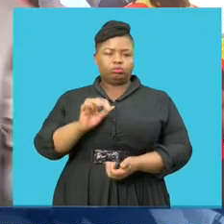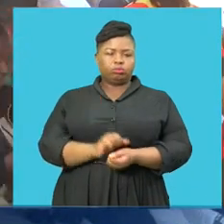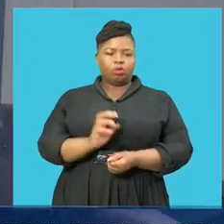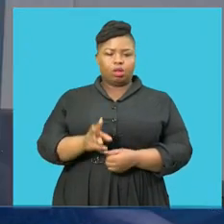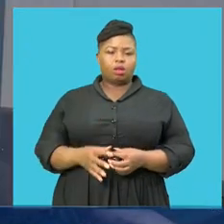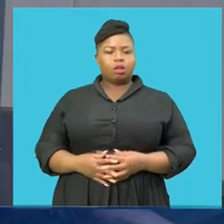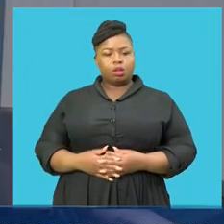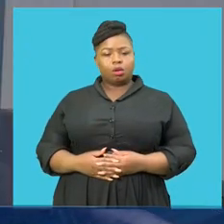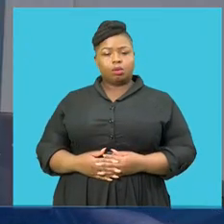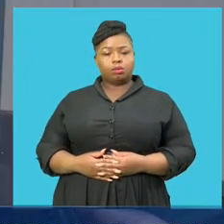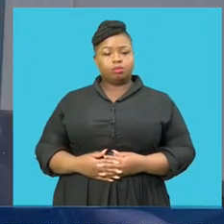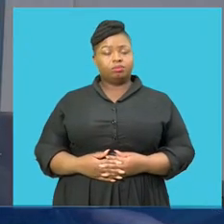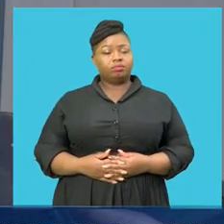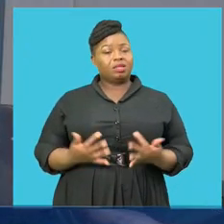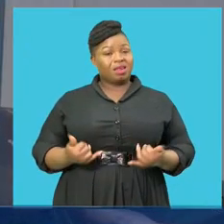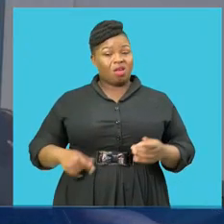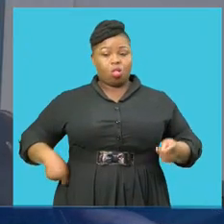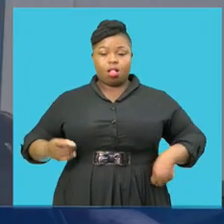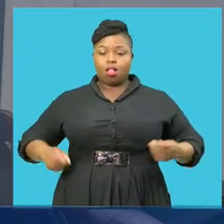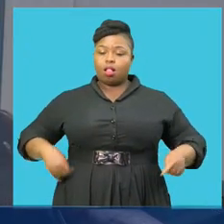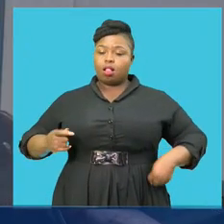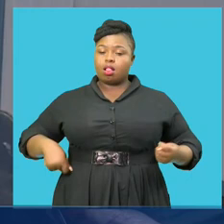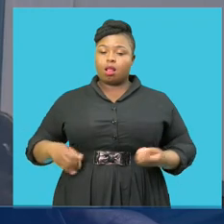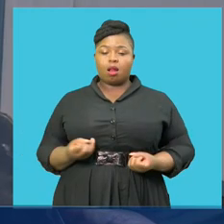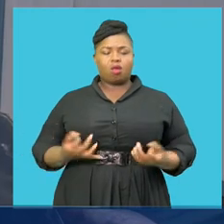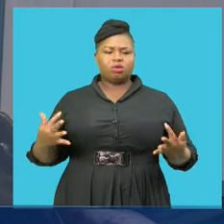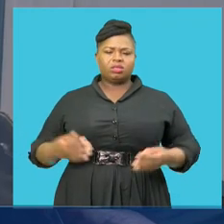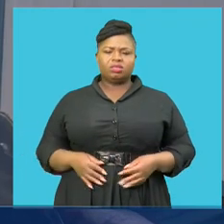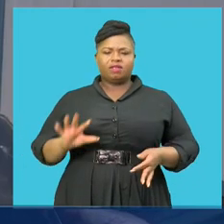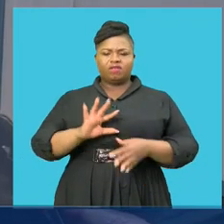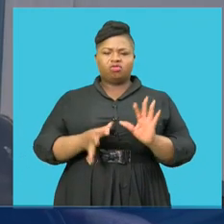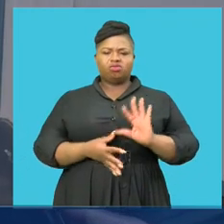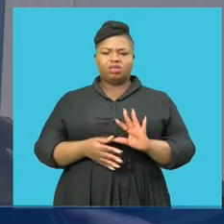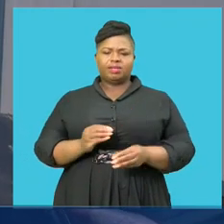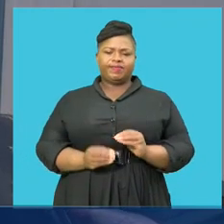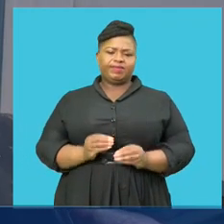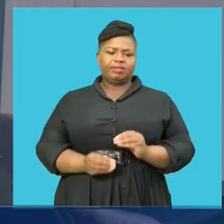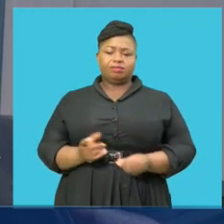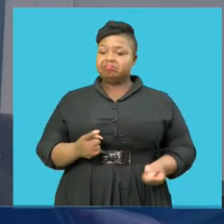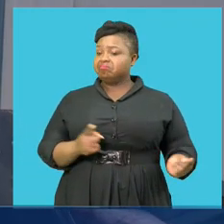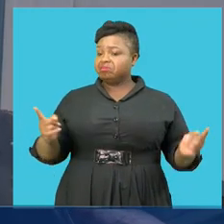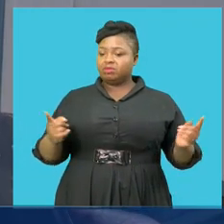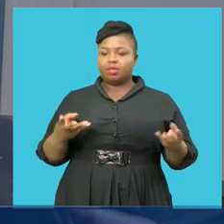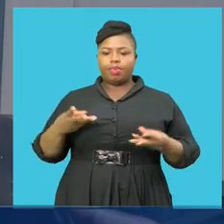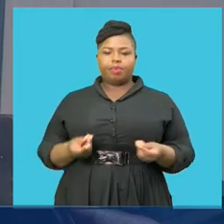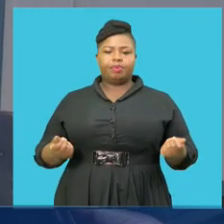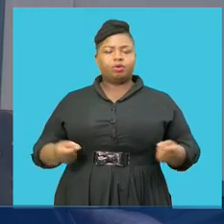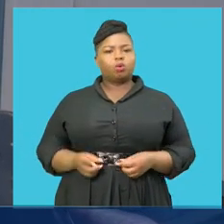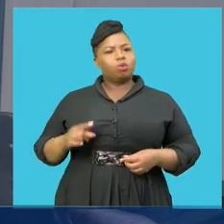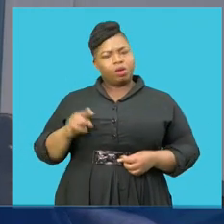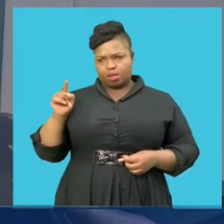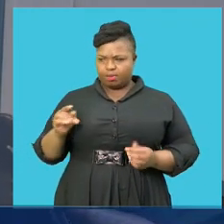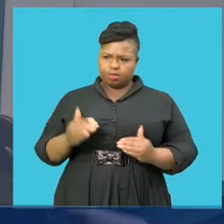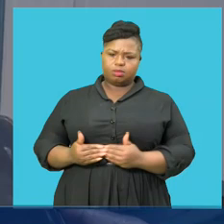kweso. We are spending so much money fixing infrastructure emosha abantu bakithi. Siyabafakela ibona kumele